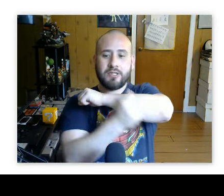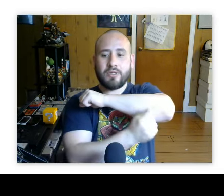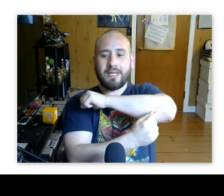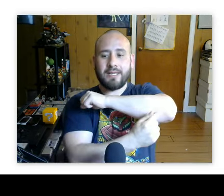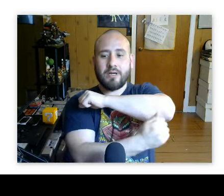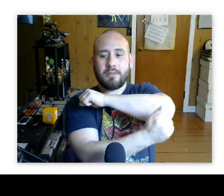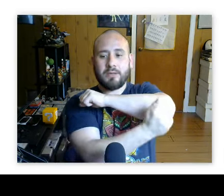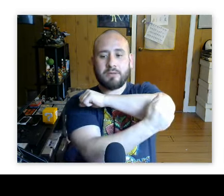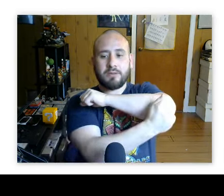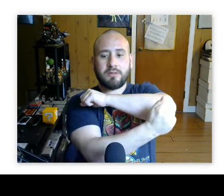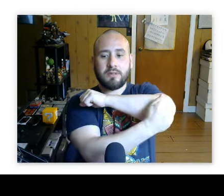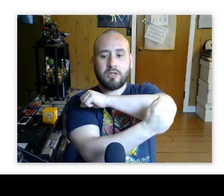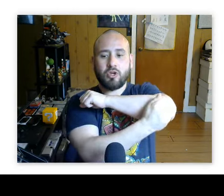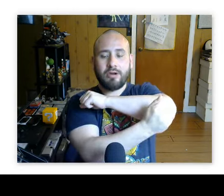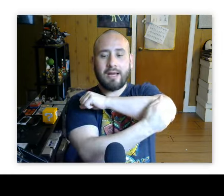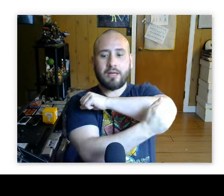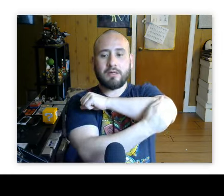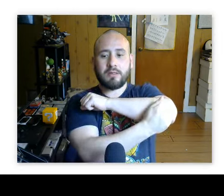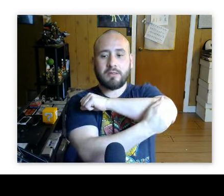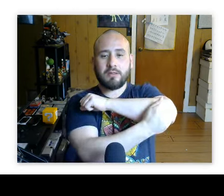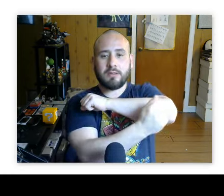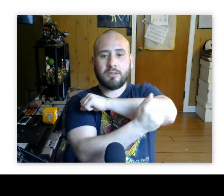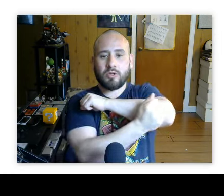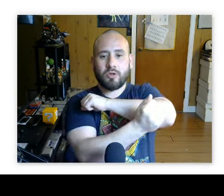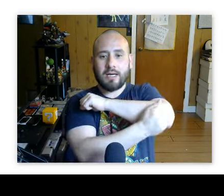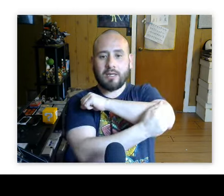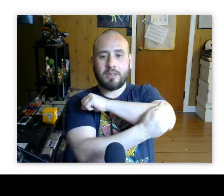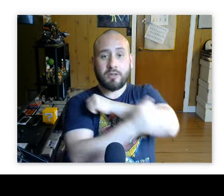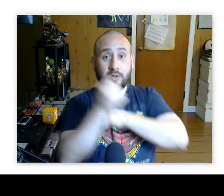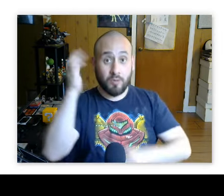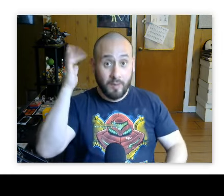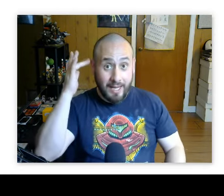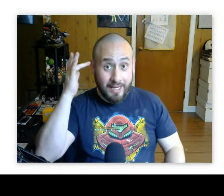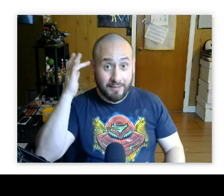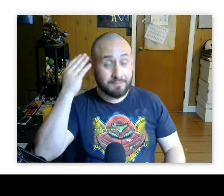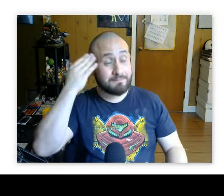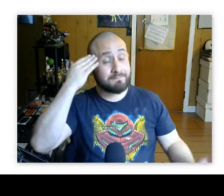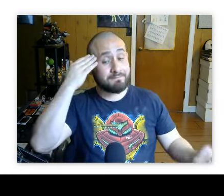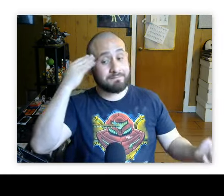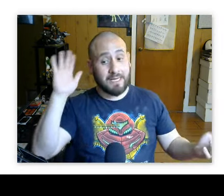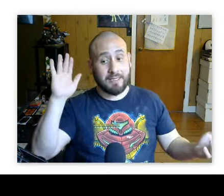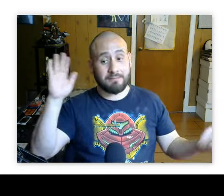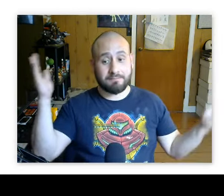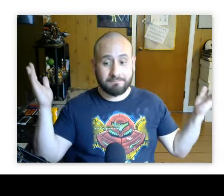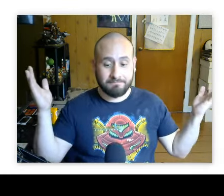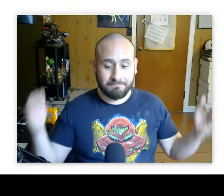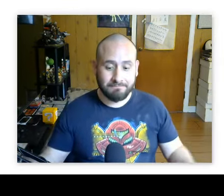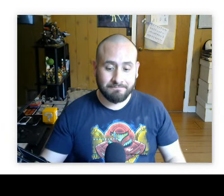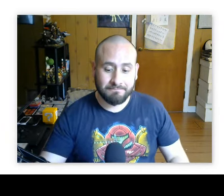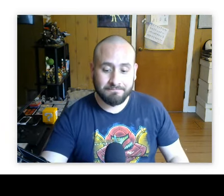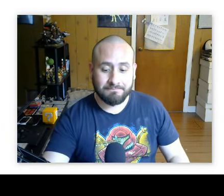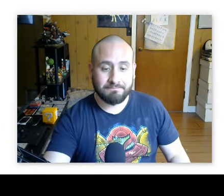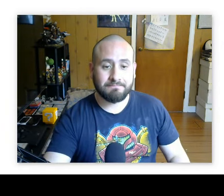and you're going to hit your elbow. Cracker. Cracker. Why? I don't know.